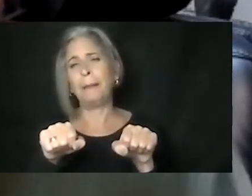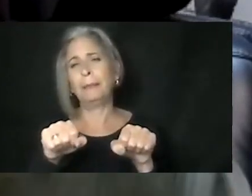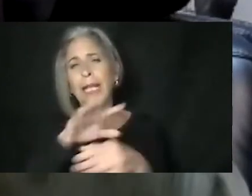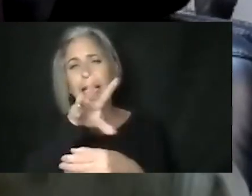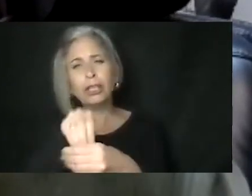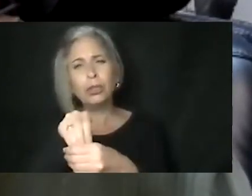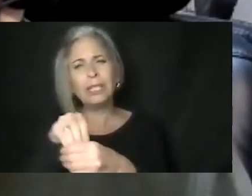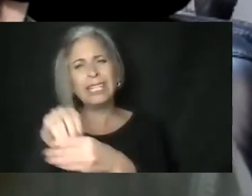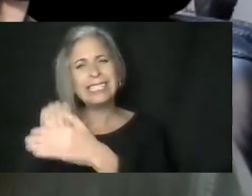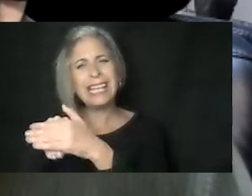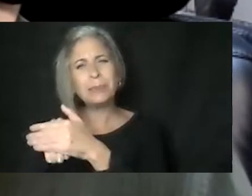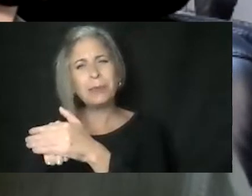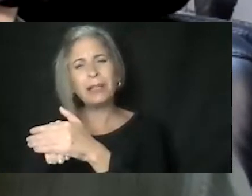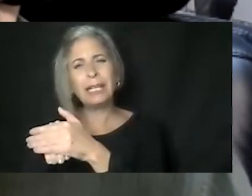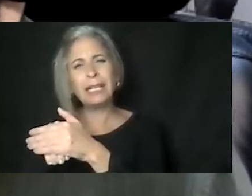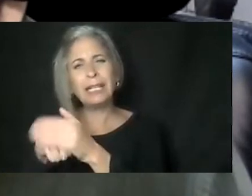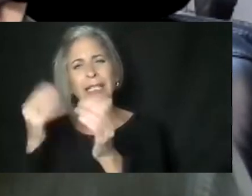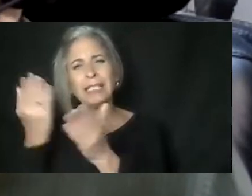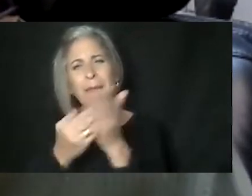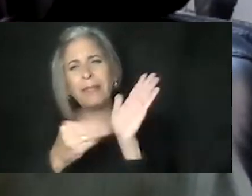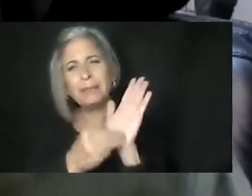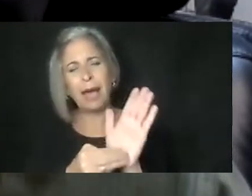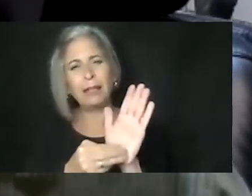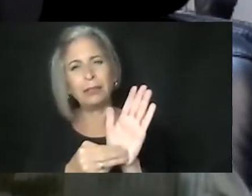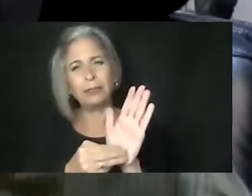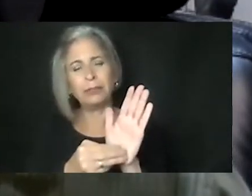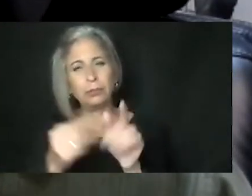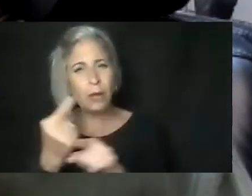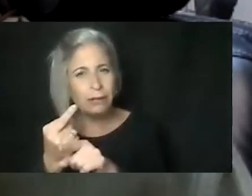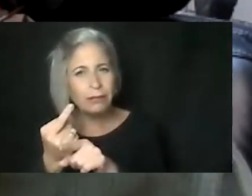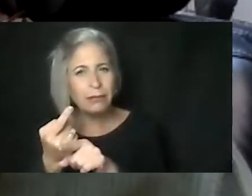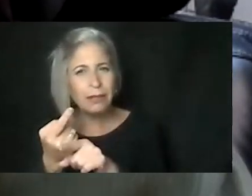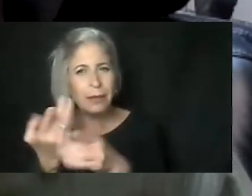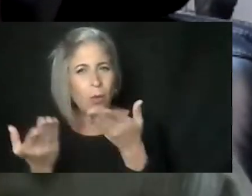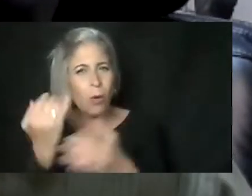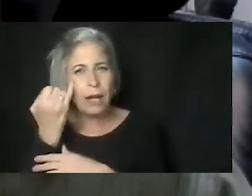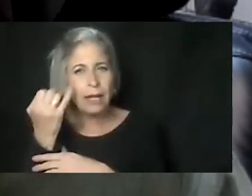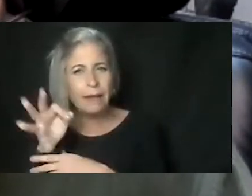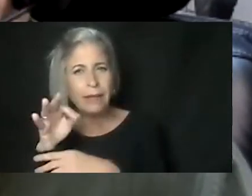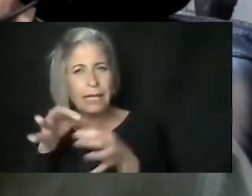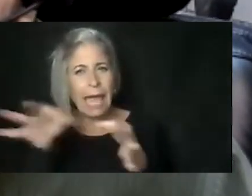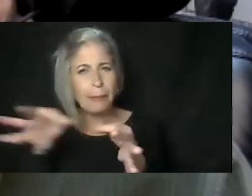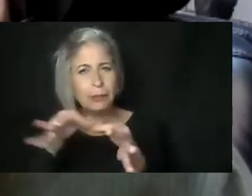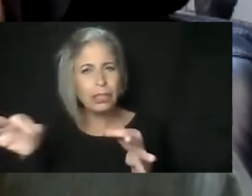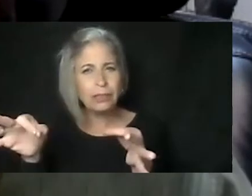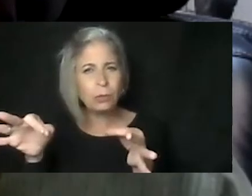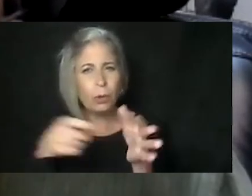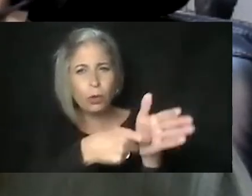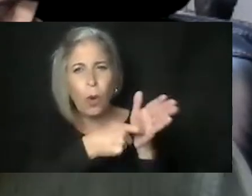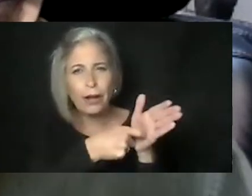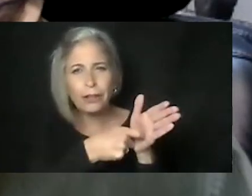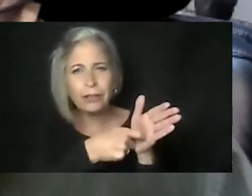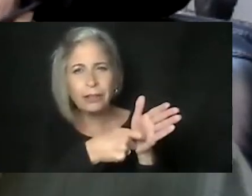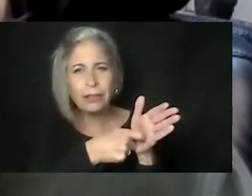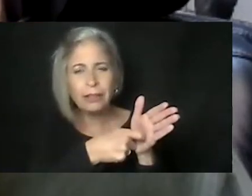include accessibility in some of these models, I mean, what if captions were required in order